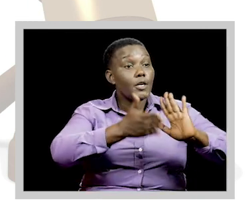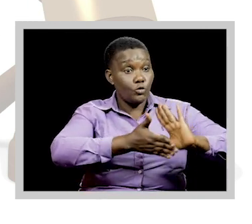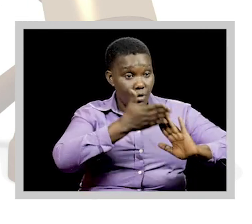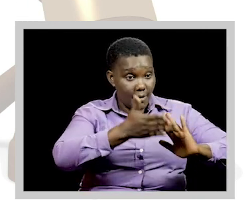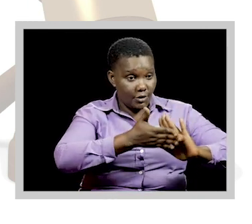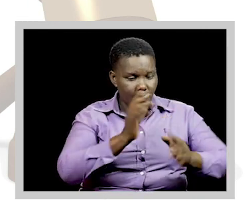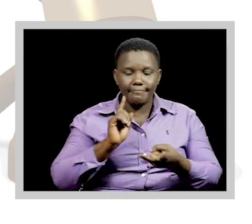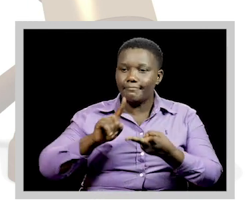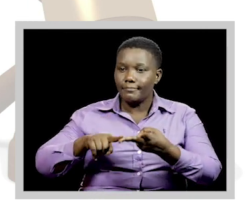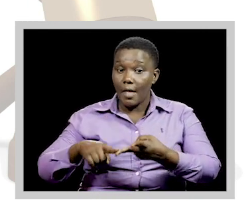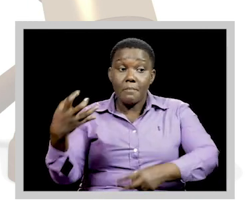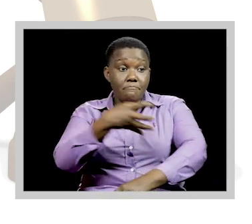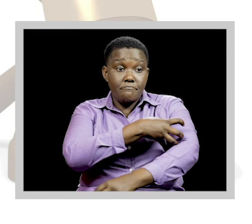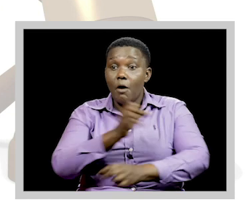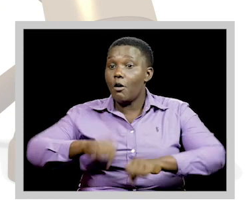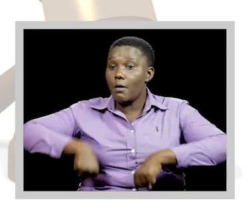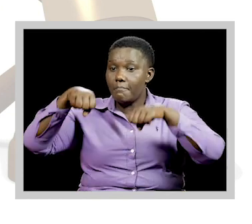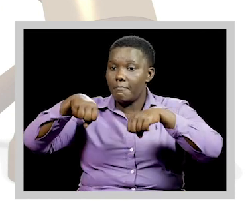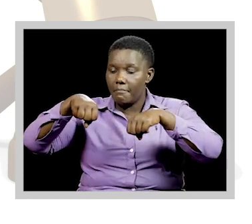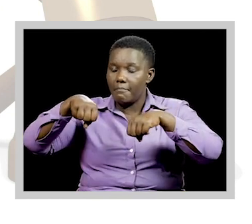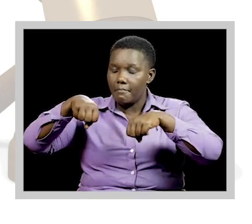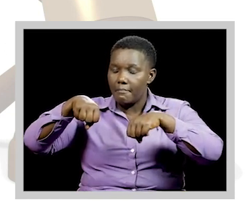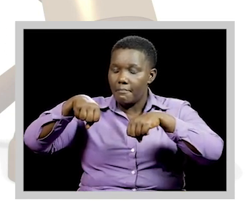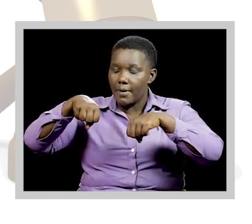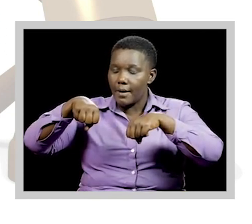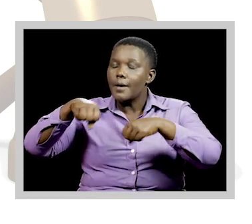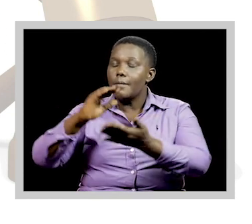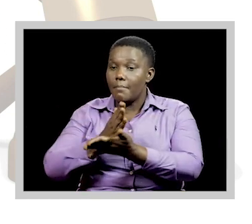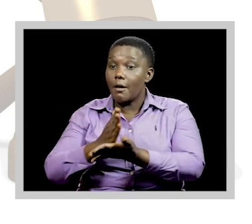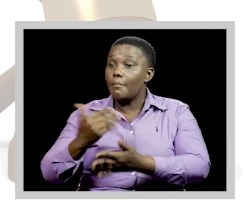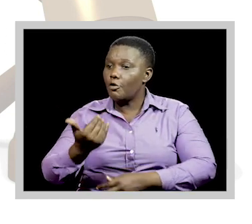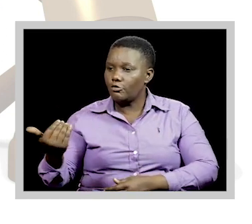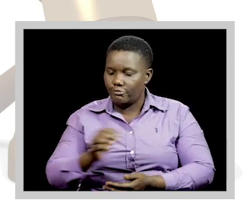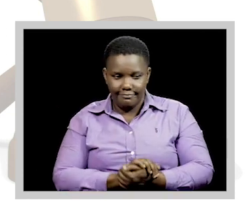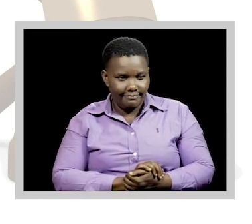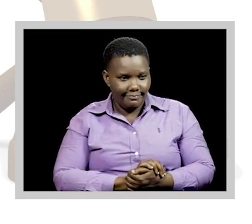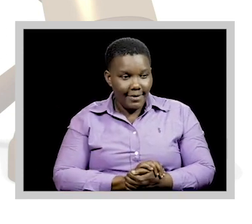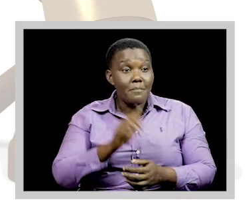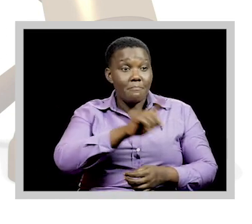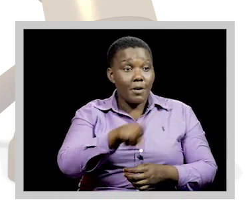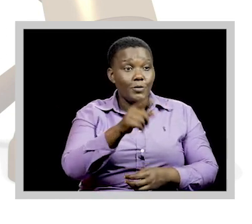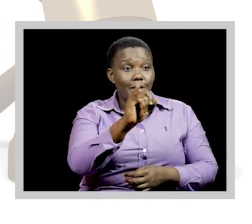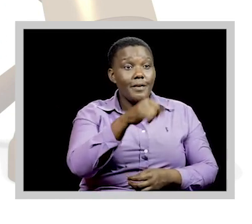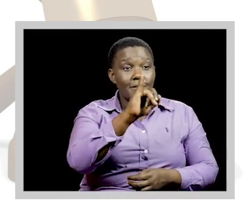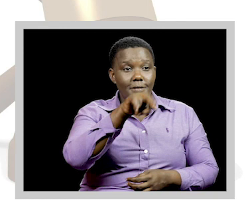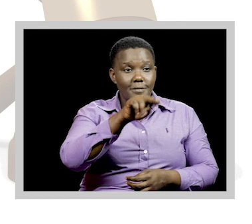introduction, jurisdiction of the juvenile court, criminal charges against